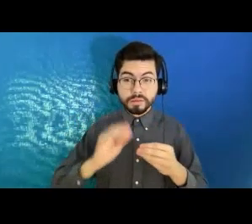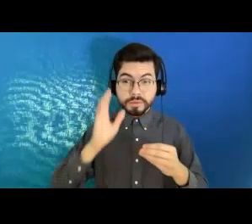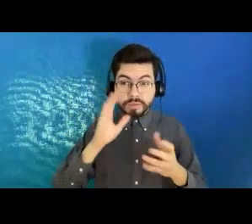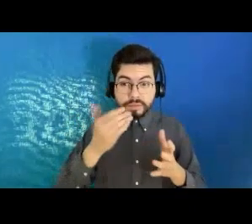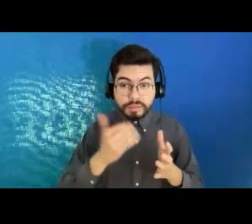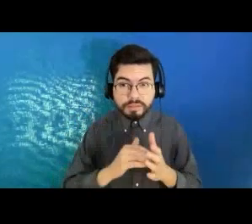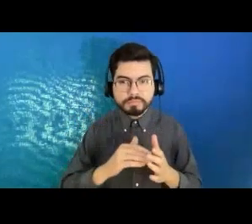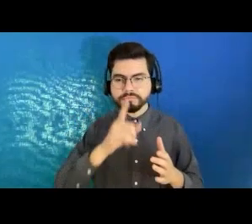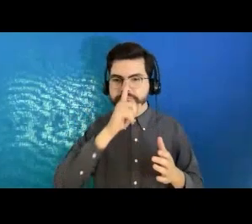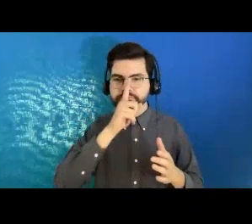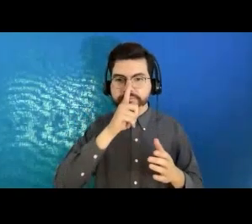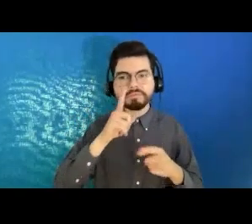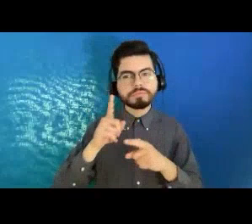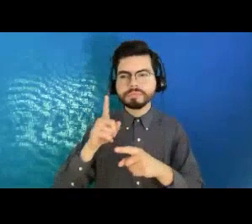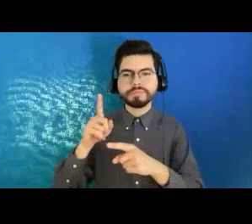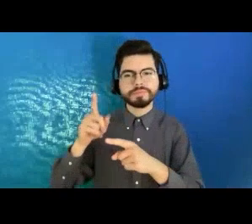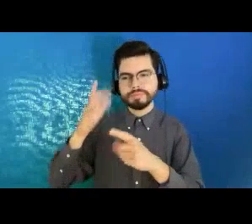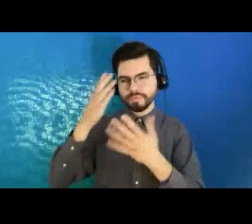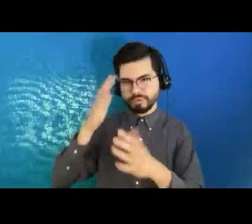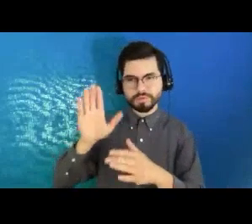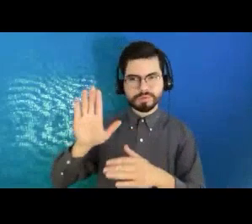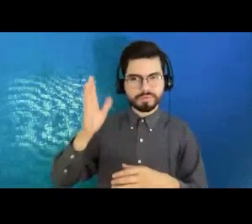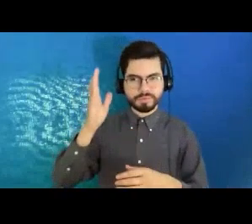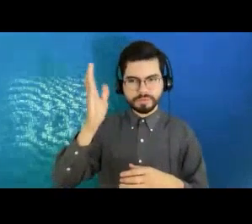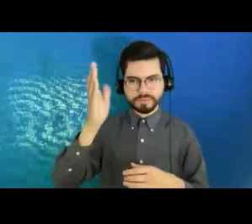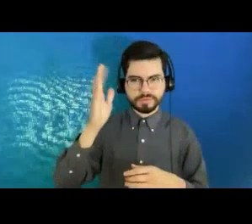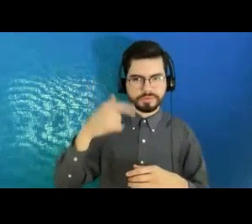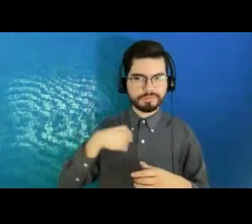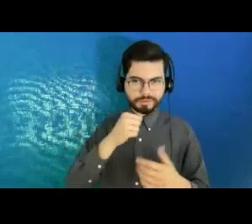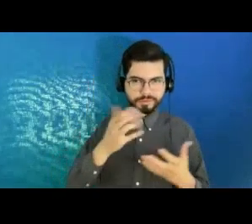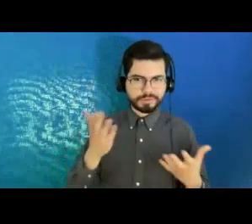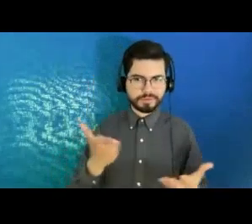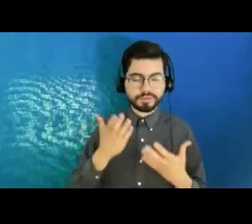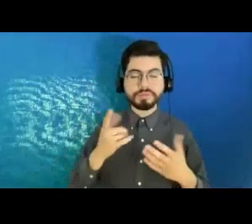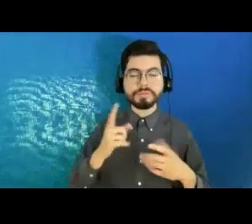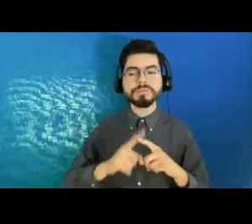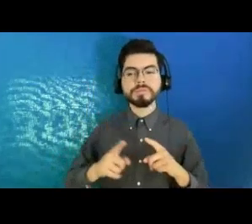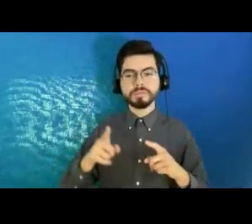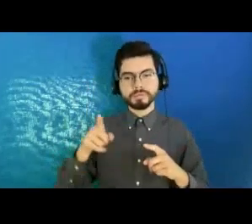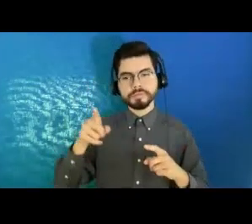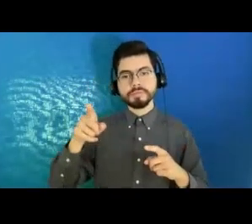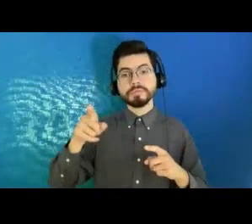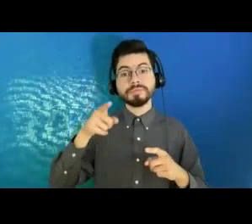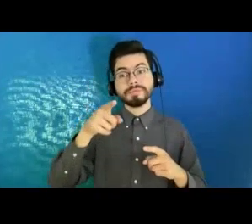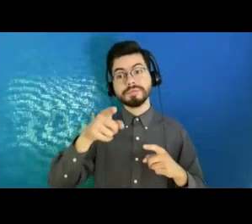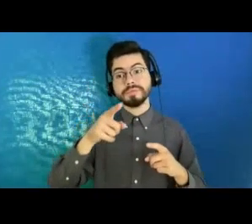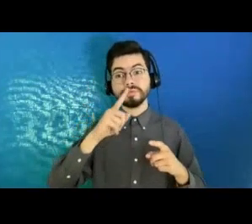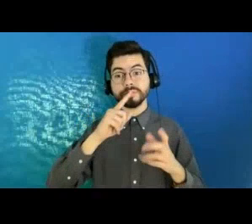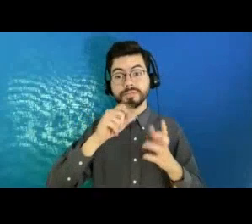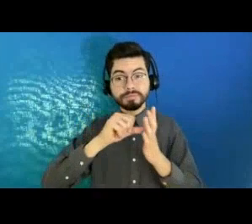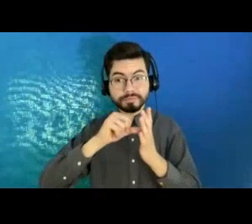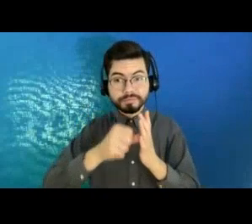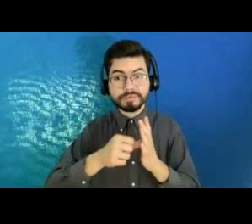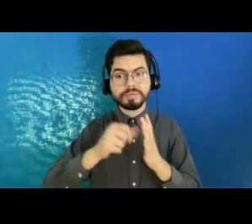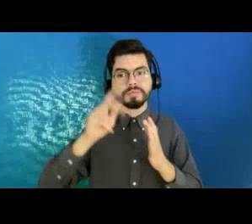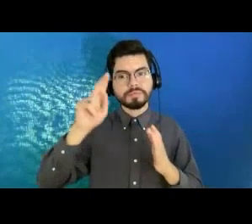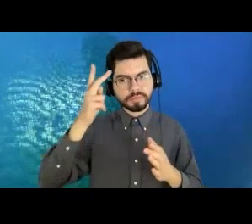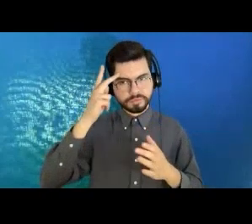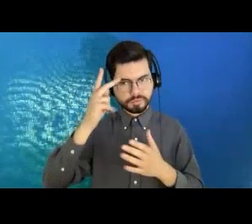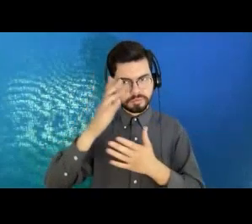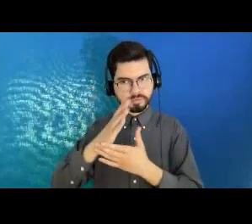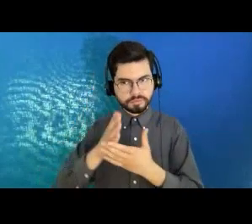presentation was. But this one really, again, is highlighting the political side.